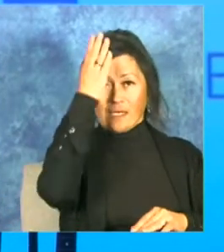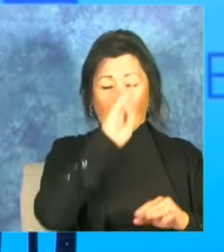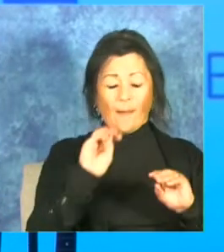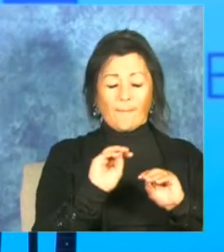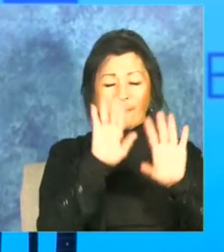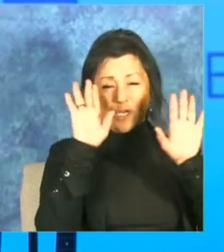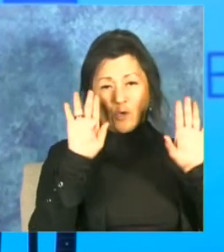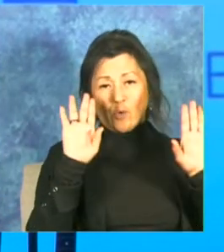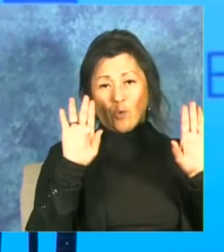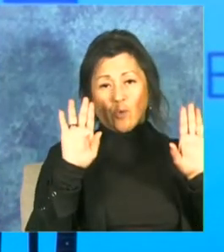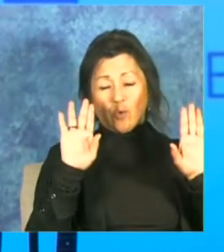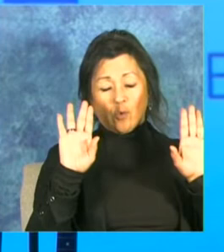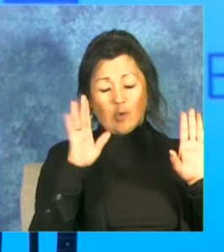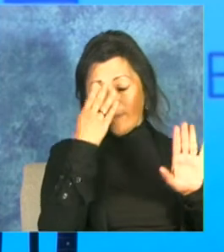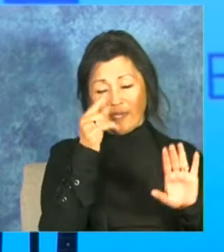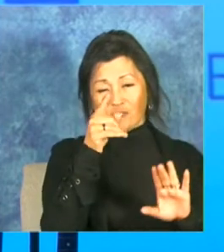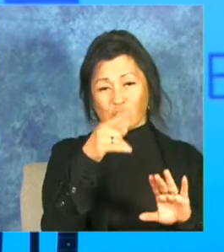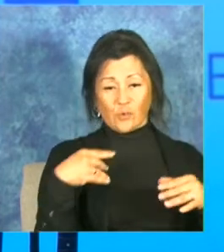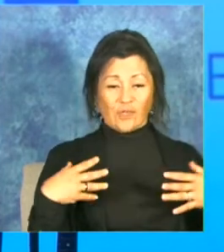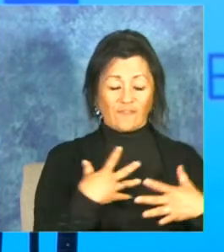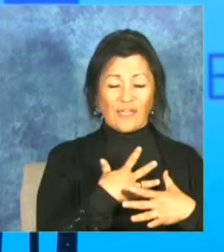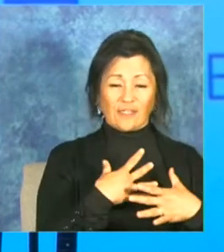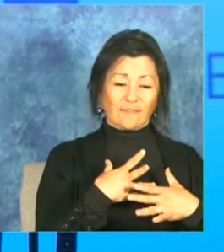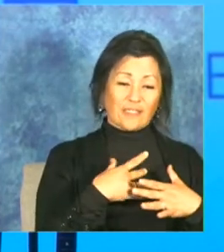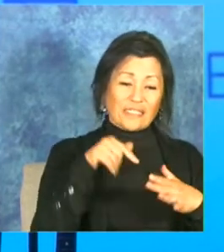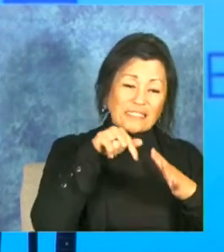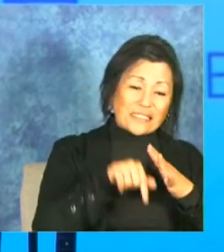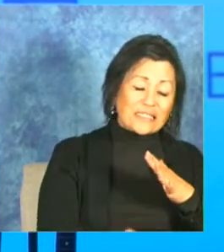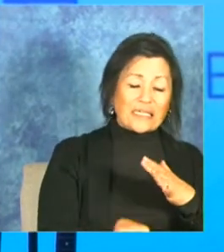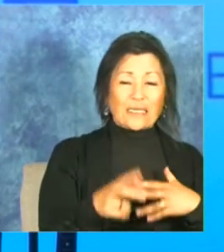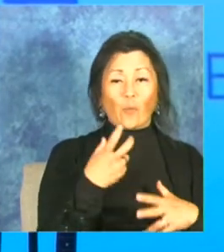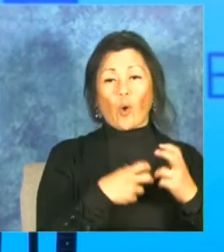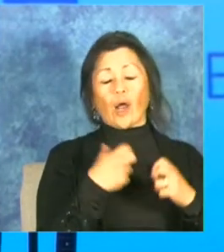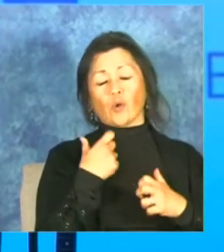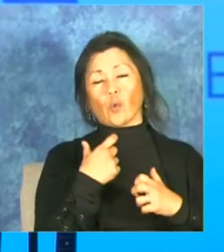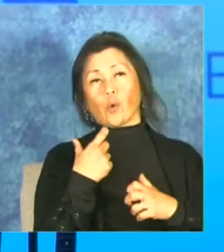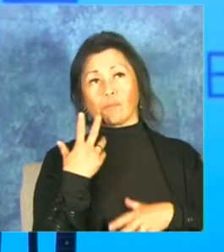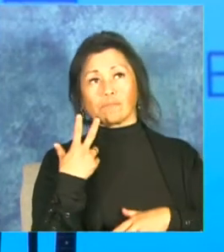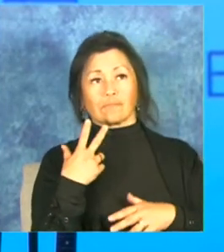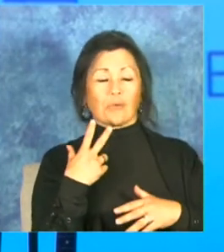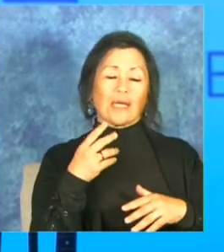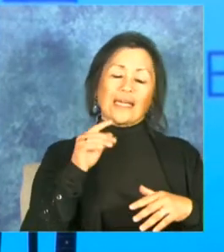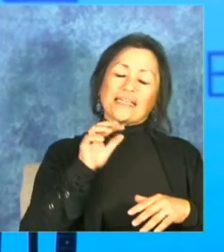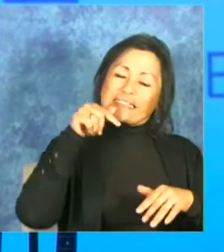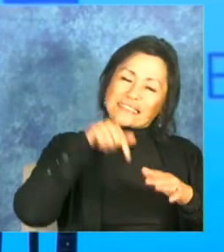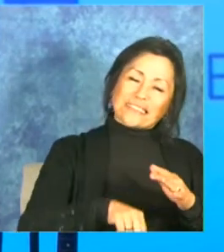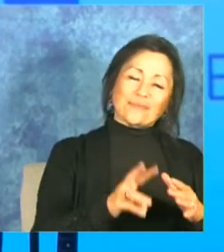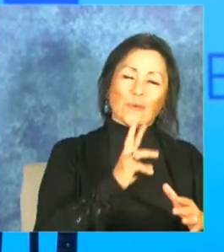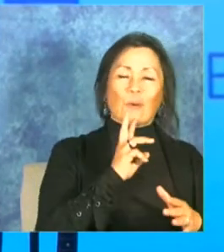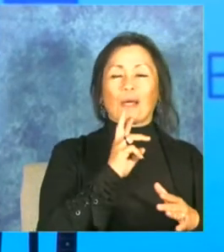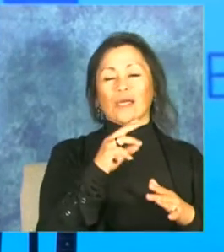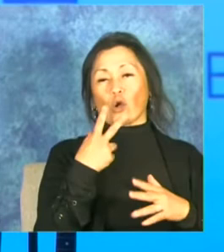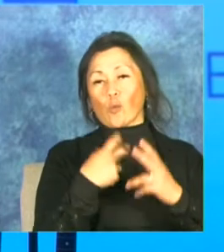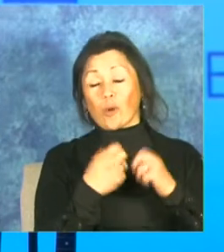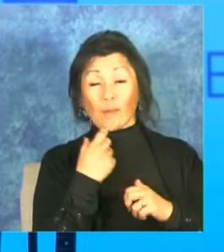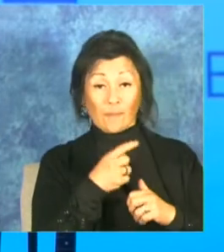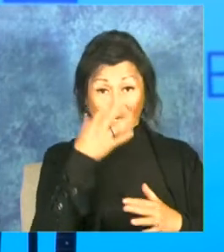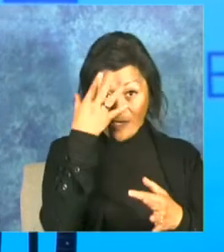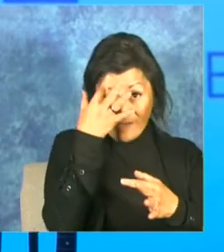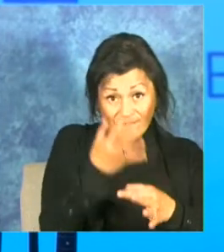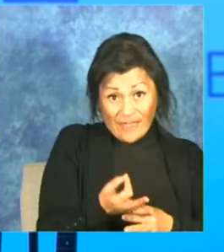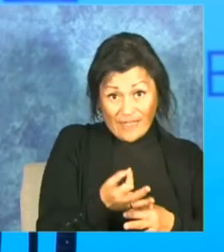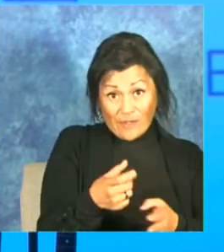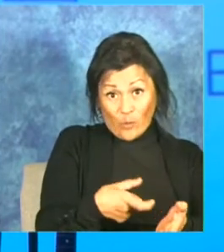miracles because you're afraid of deep water, waves that'll rock the boat or something else. Remember this, faith